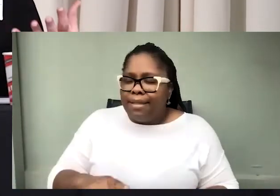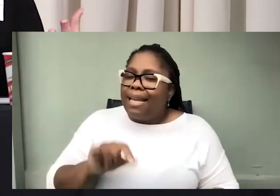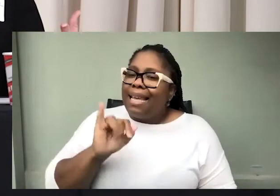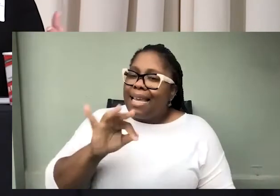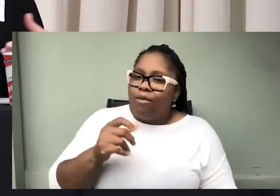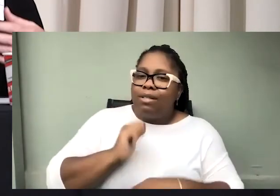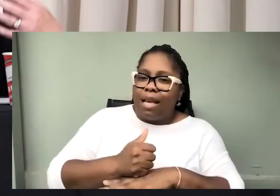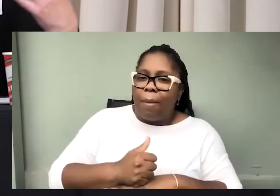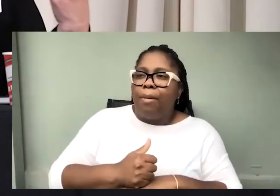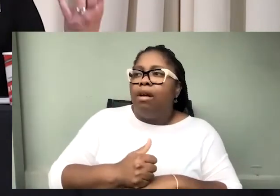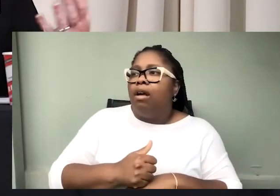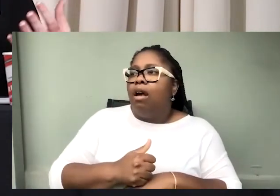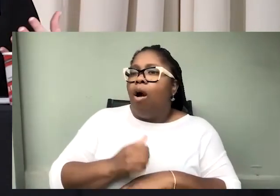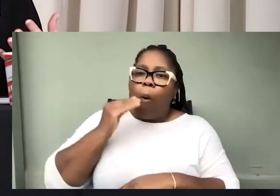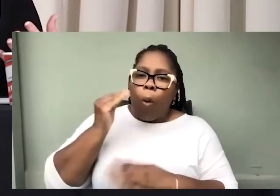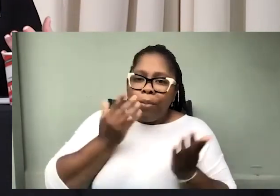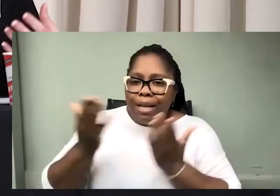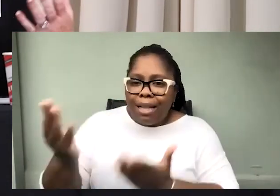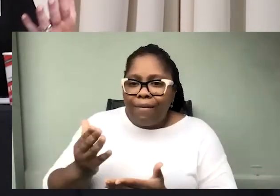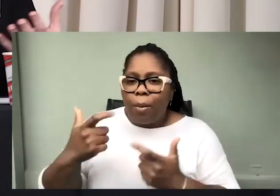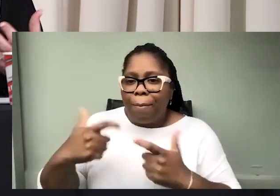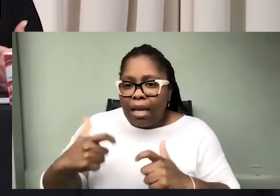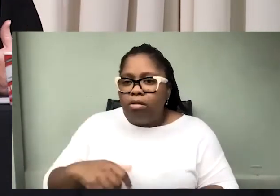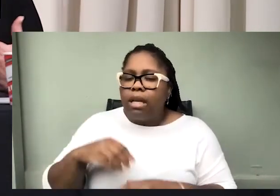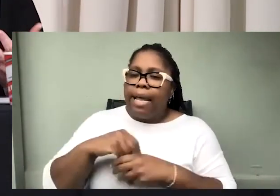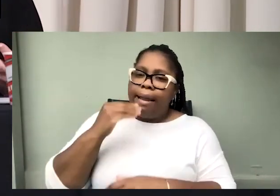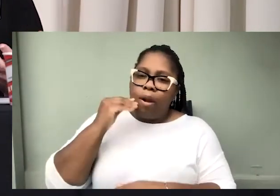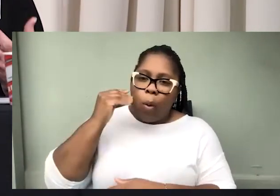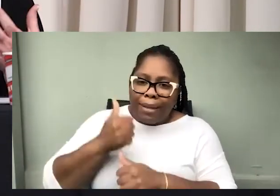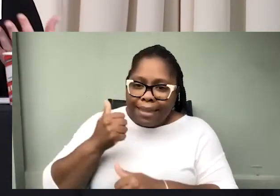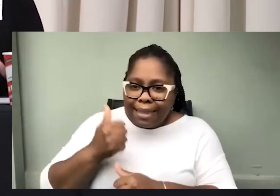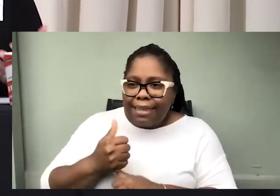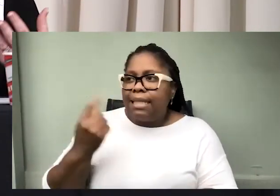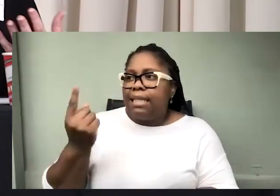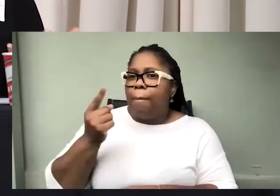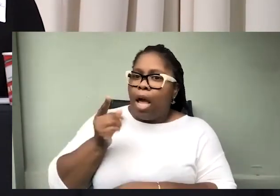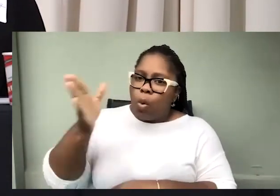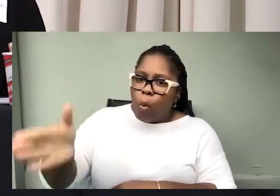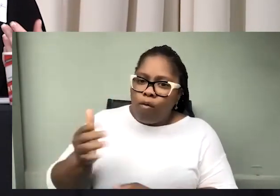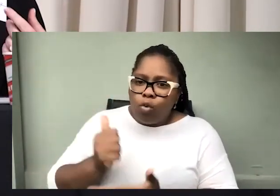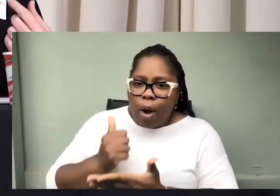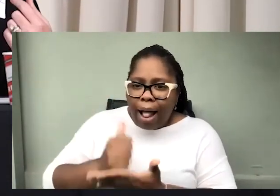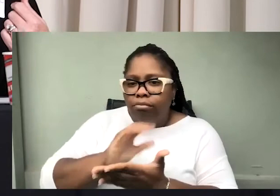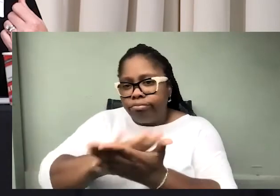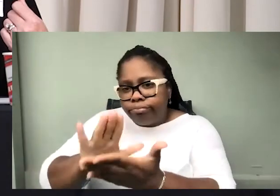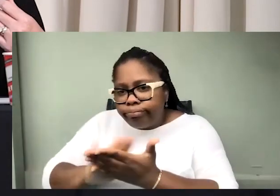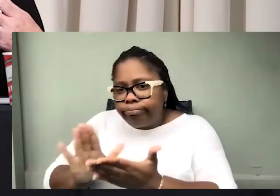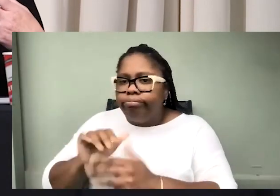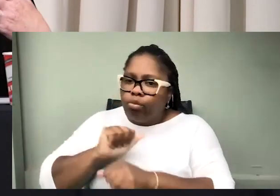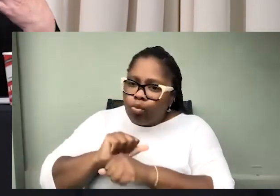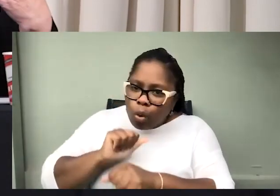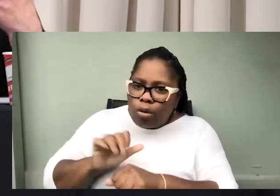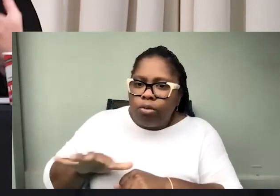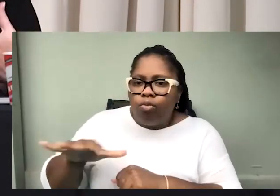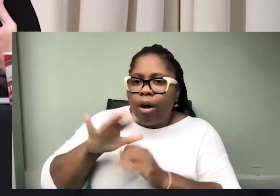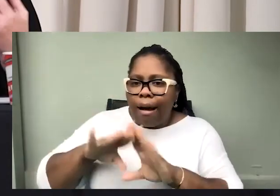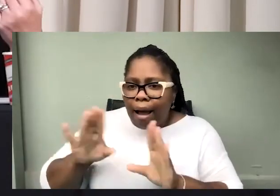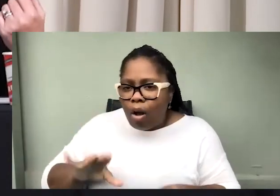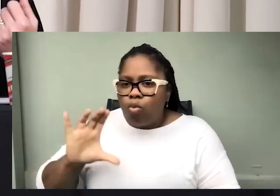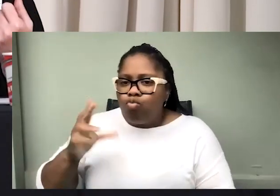home delivered meals, in-home assistance, someone to come in and help her with housework and chores,